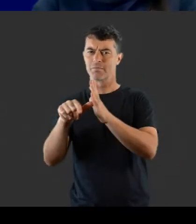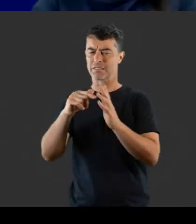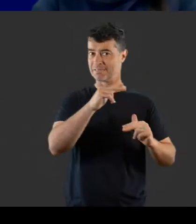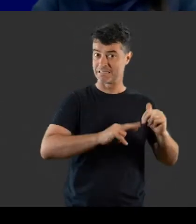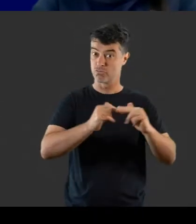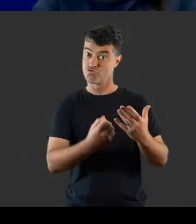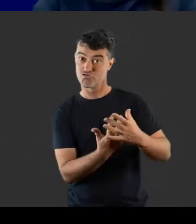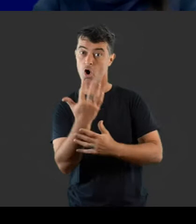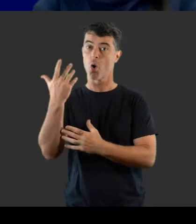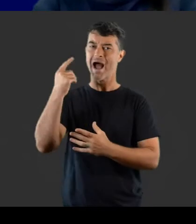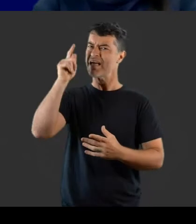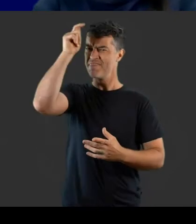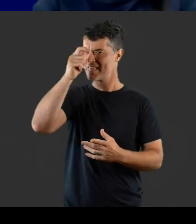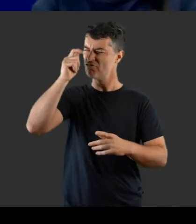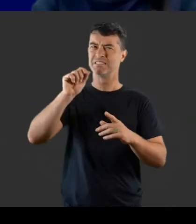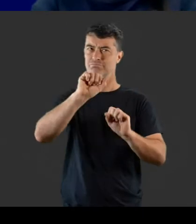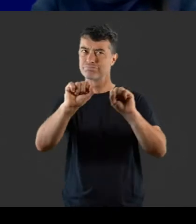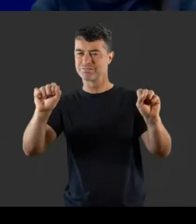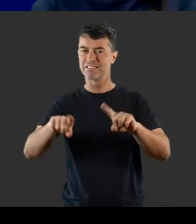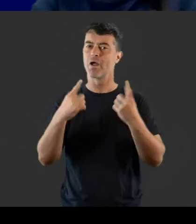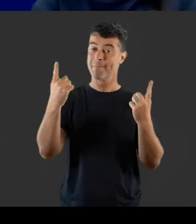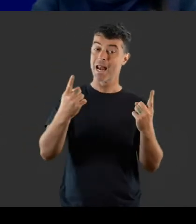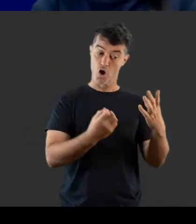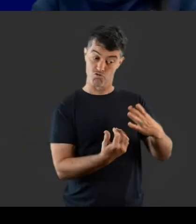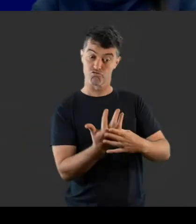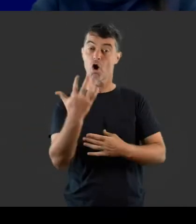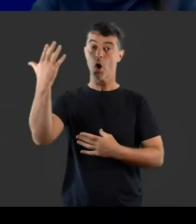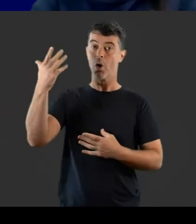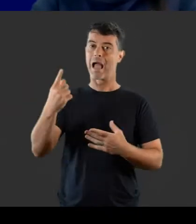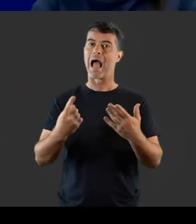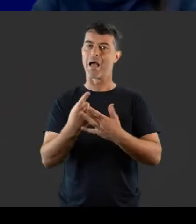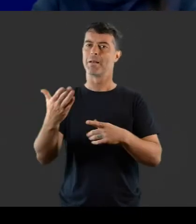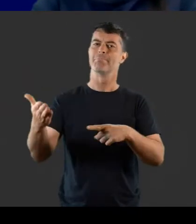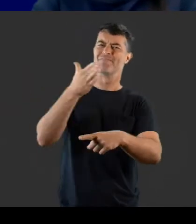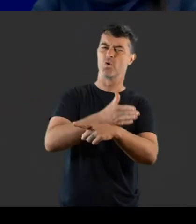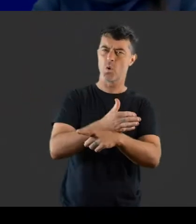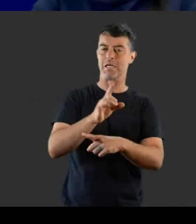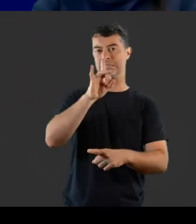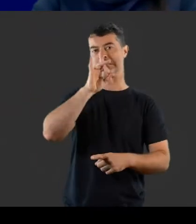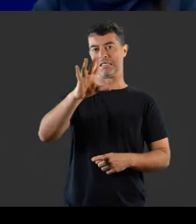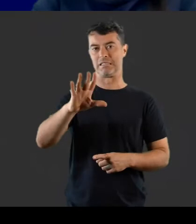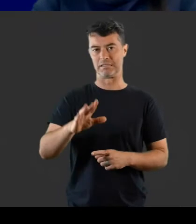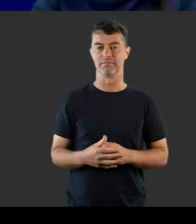theories about what these are, but it is generally understood that this occurs prior to 10